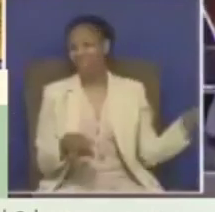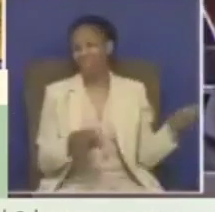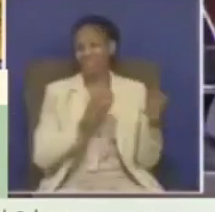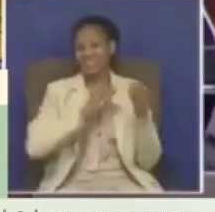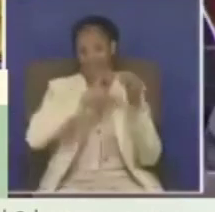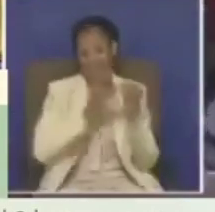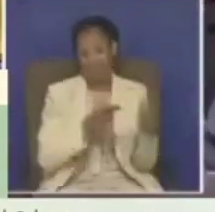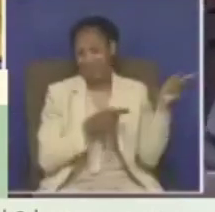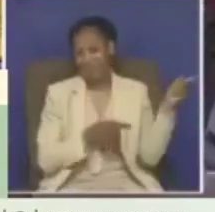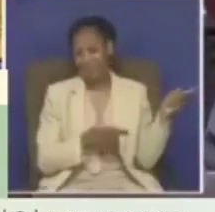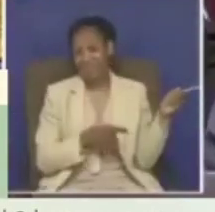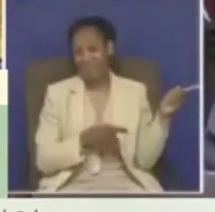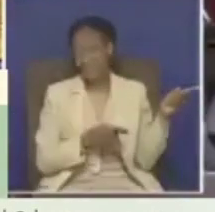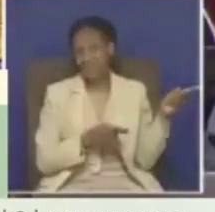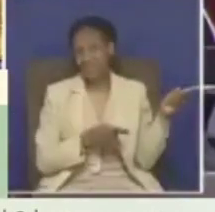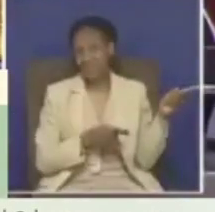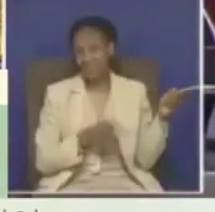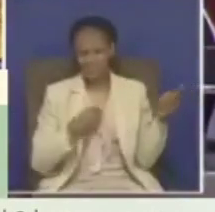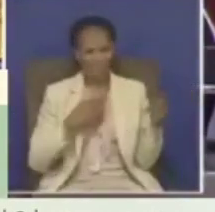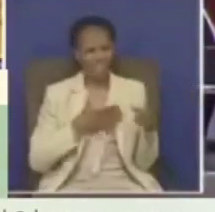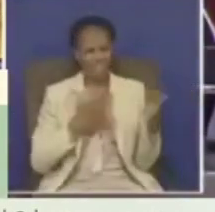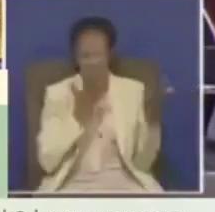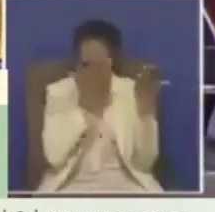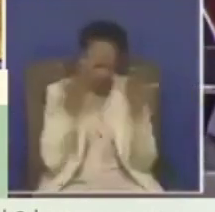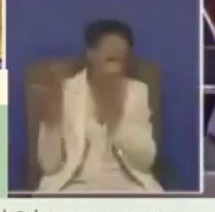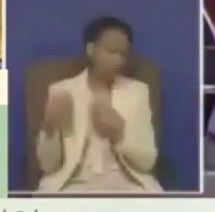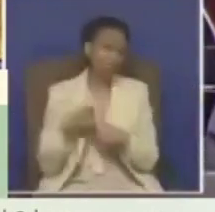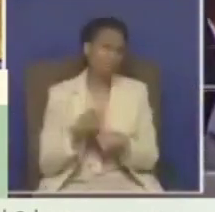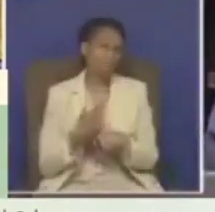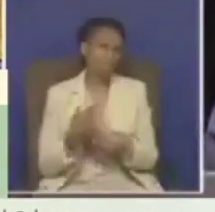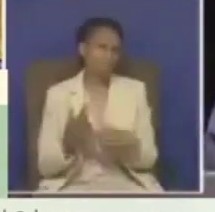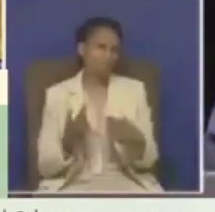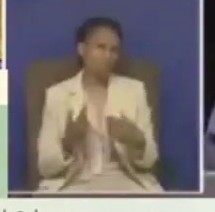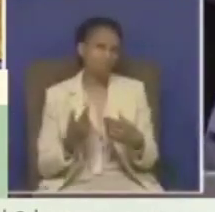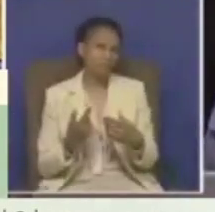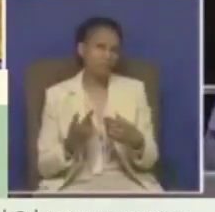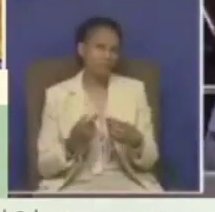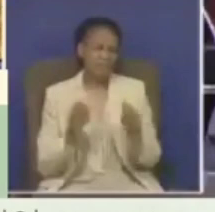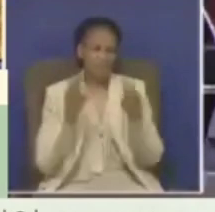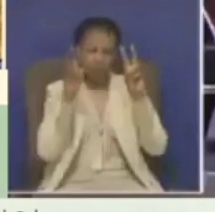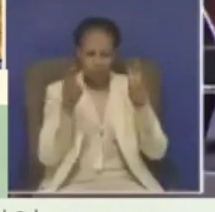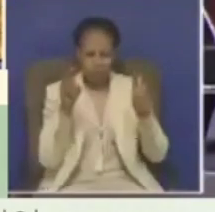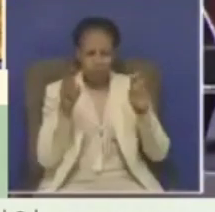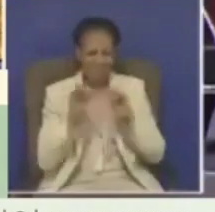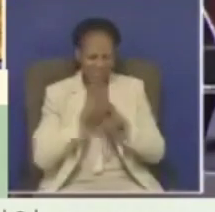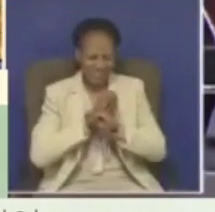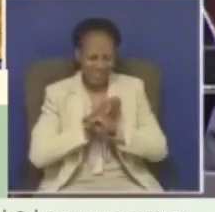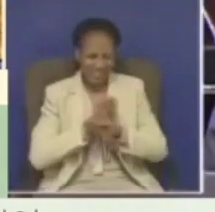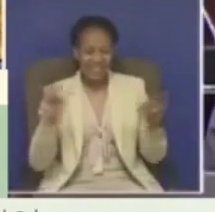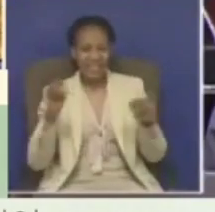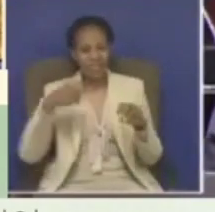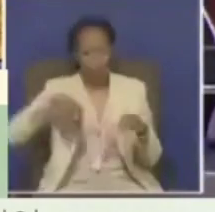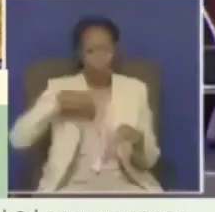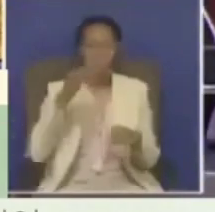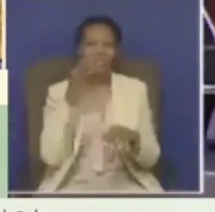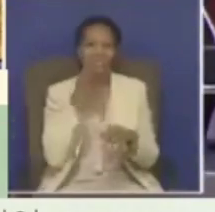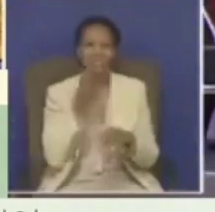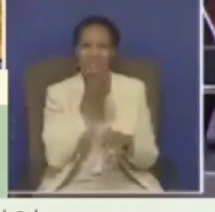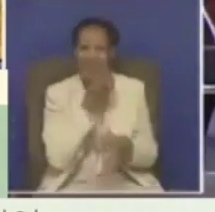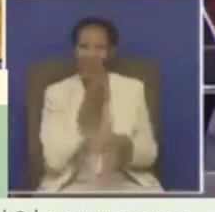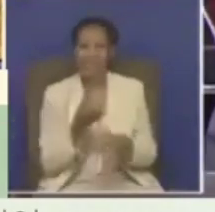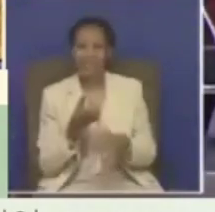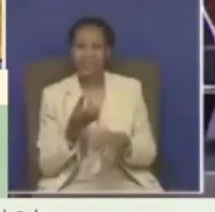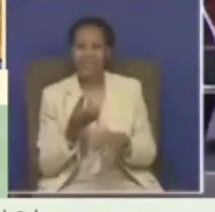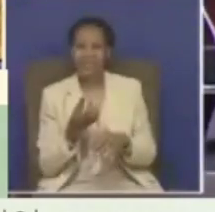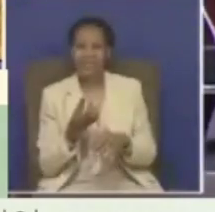in fact, it's actually quite a shame that such a serious thing that we are saying, or that